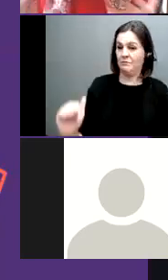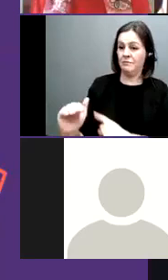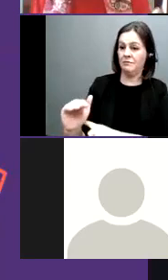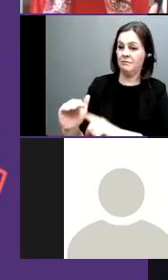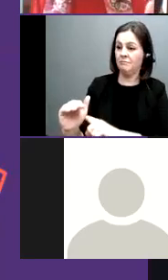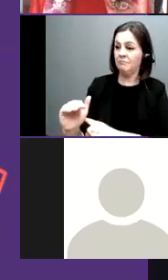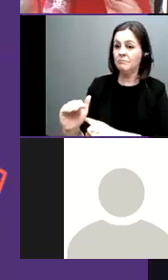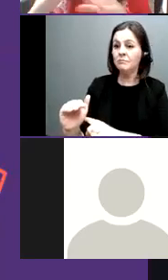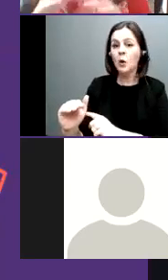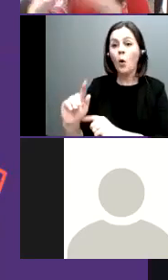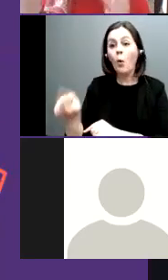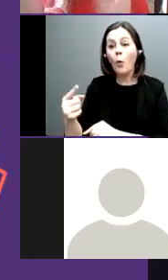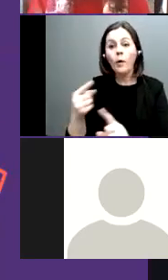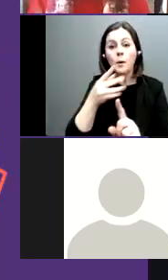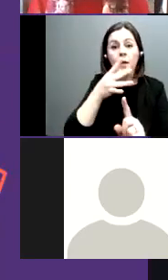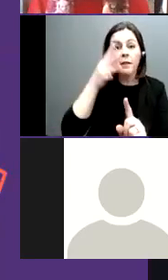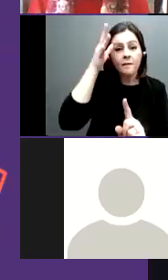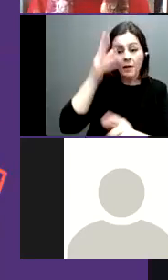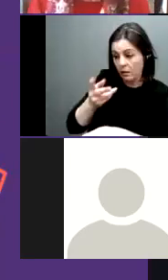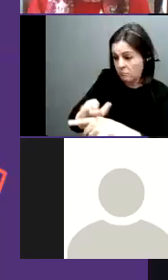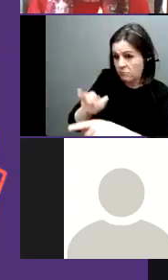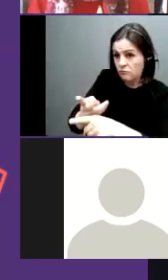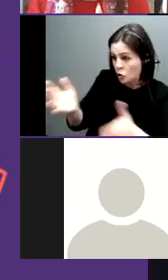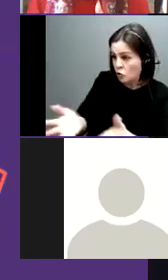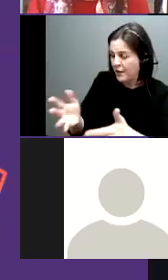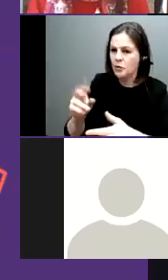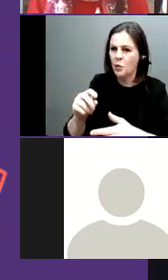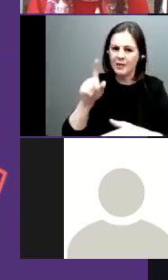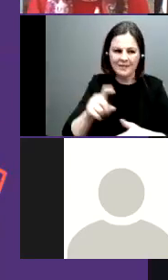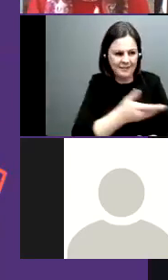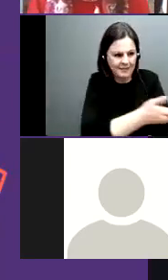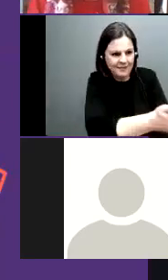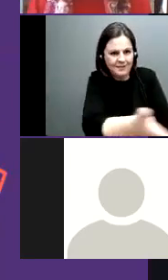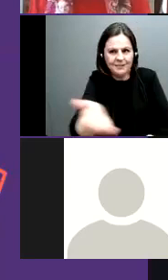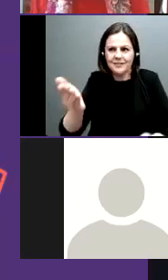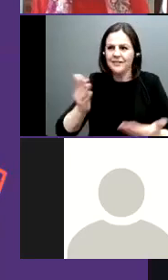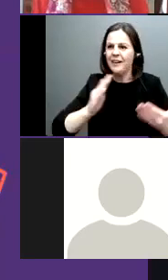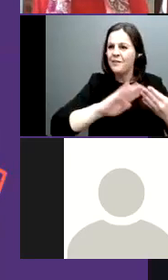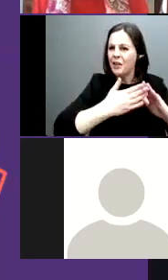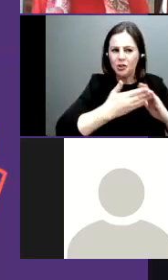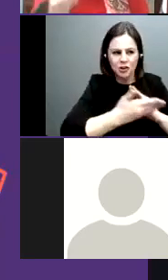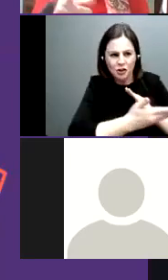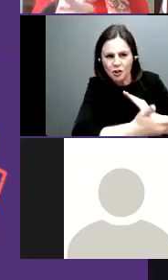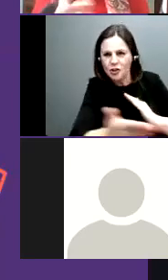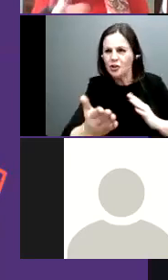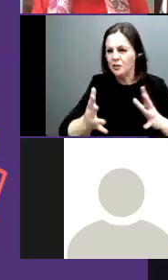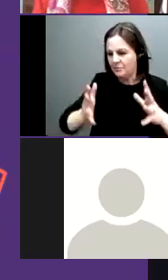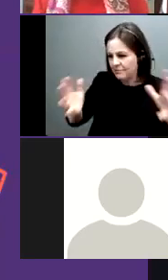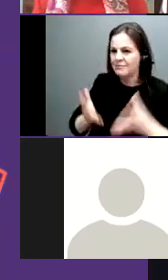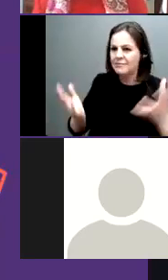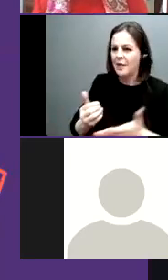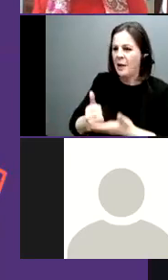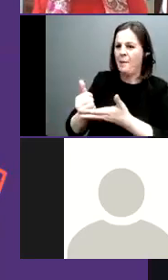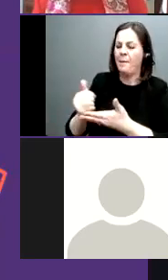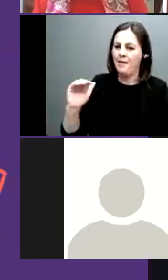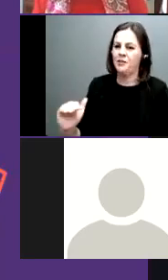quite the same, but it takes a community to support an individual. Oh, okay. I just got a note from